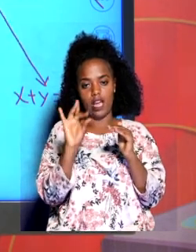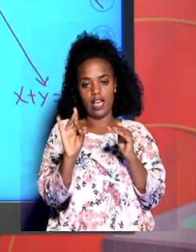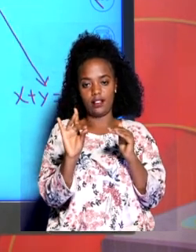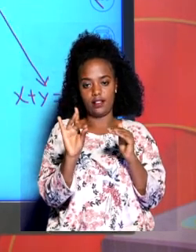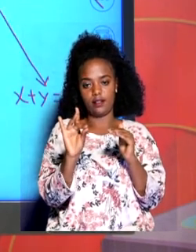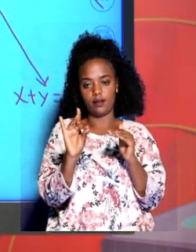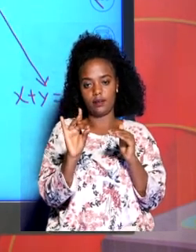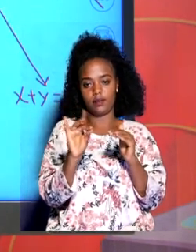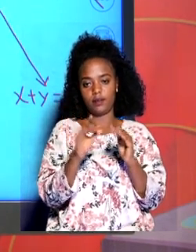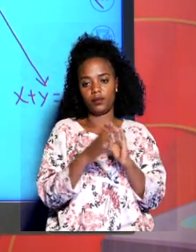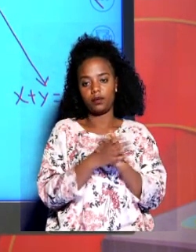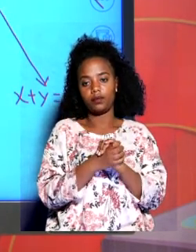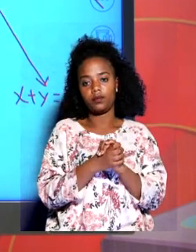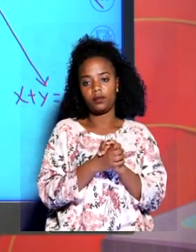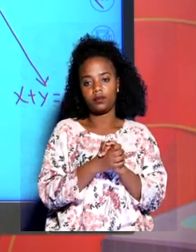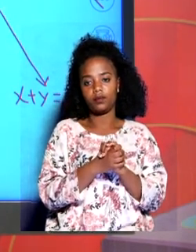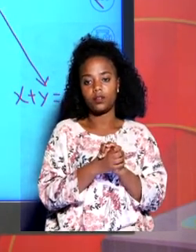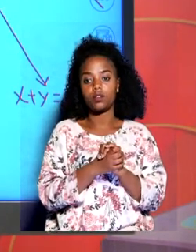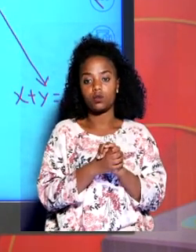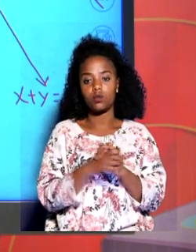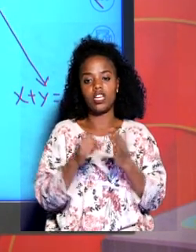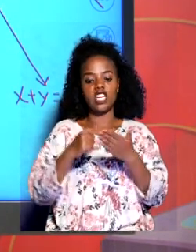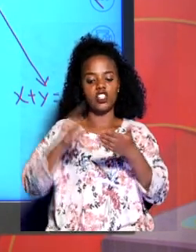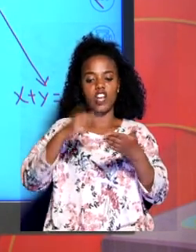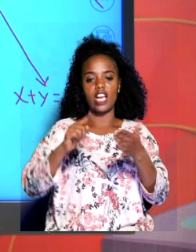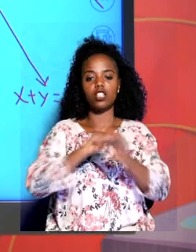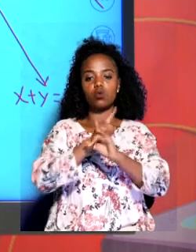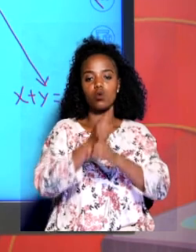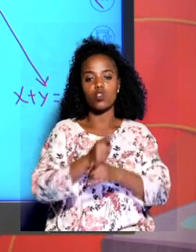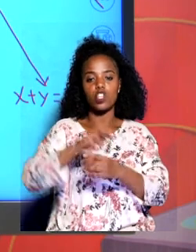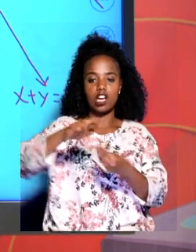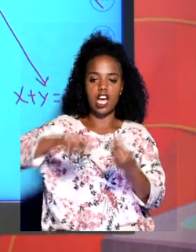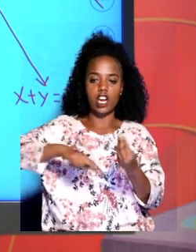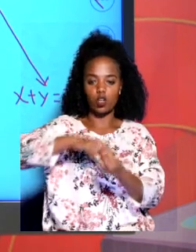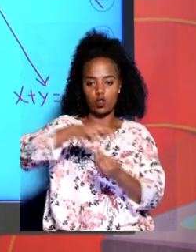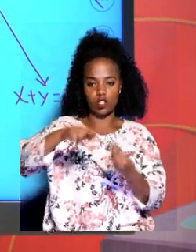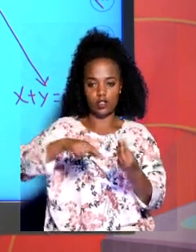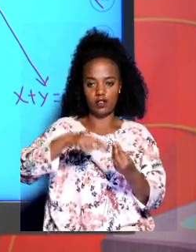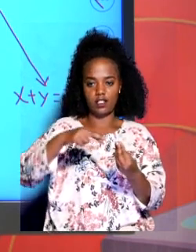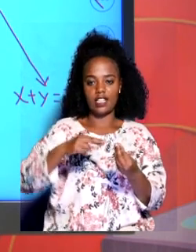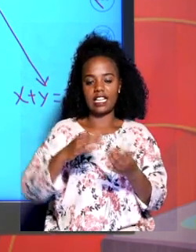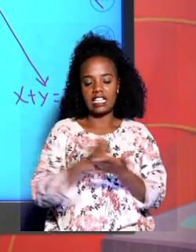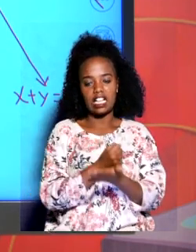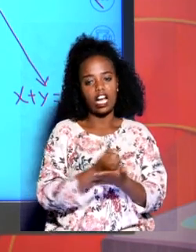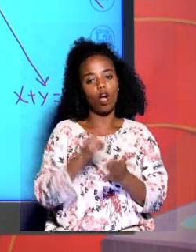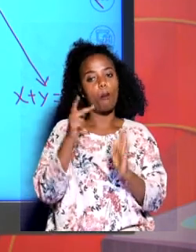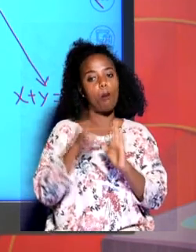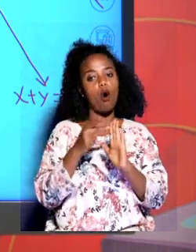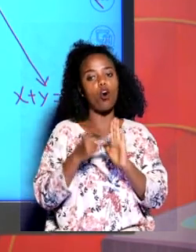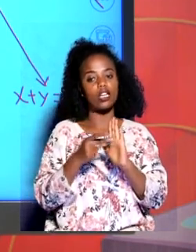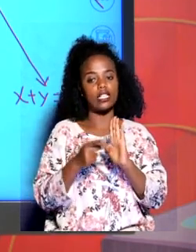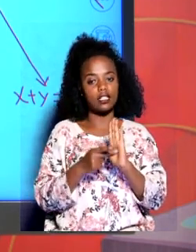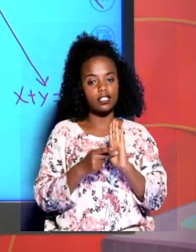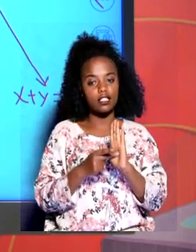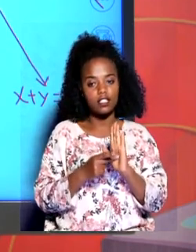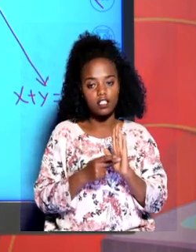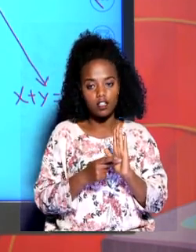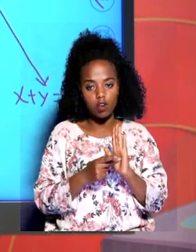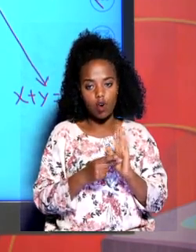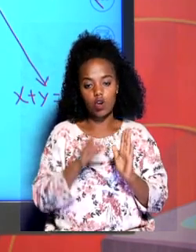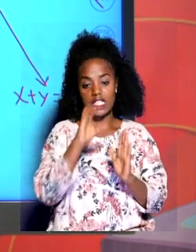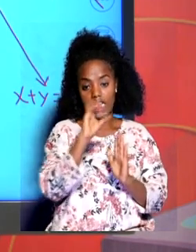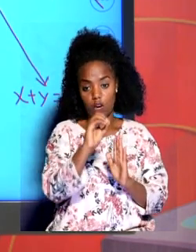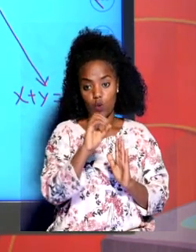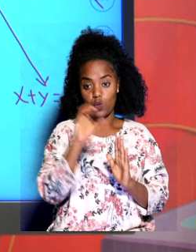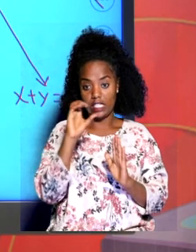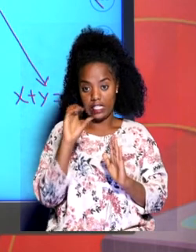8. So to check the solution region, take a point, origin 0,